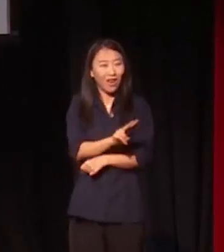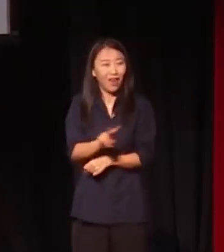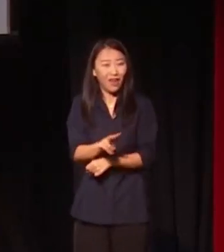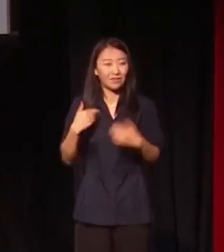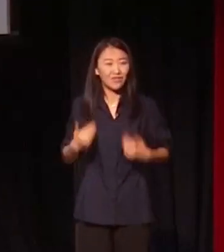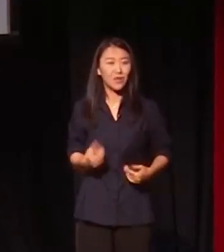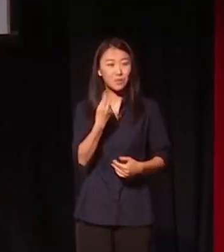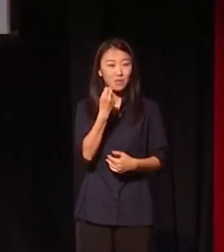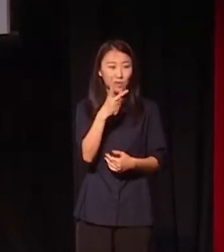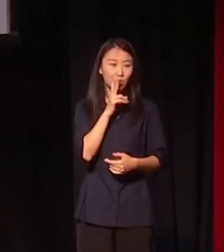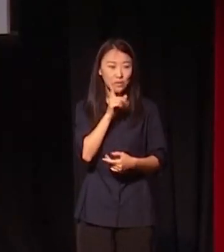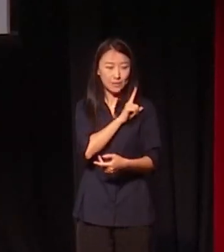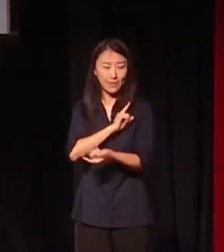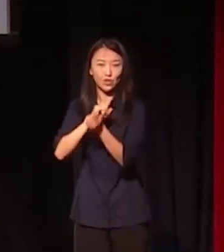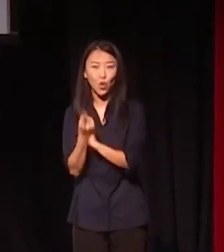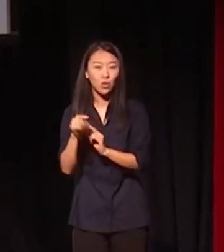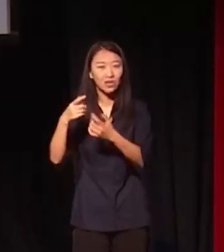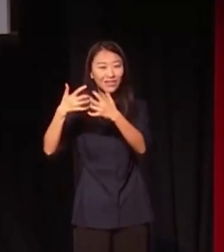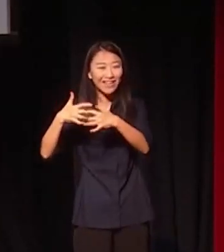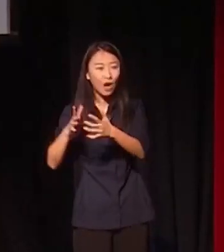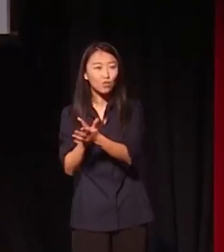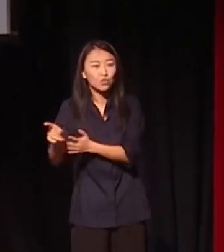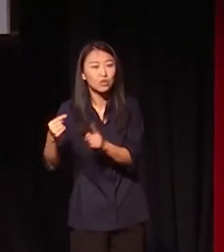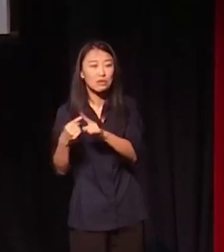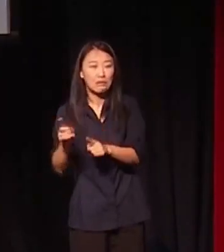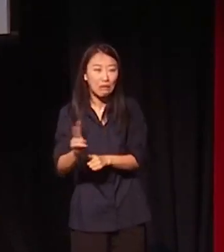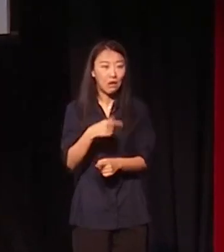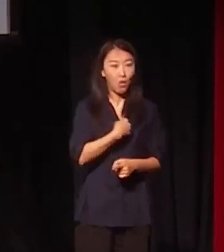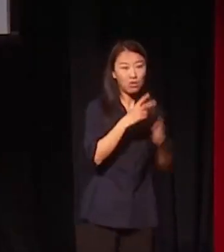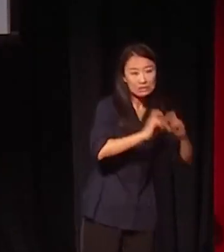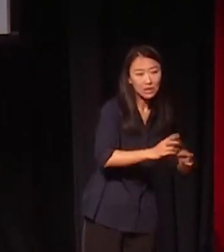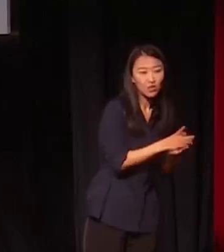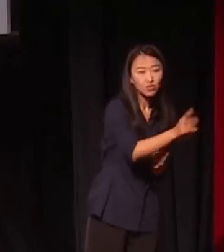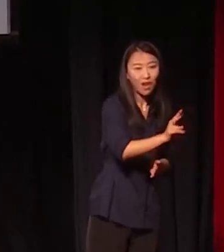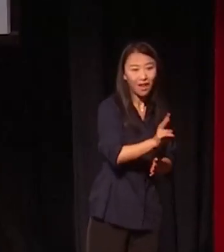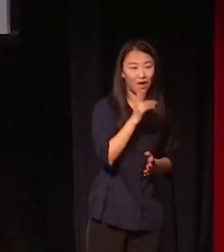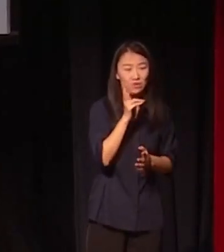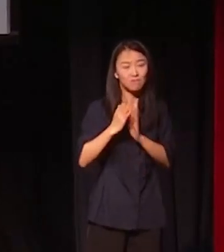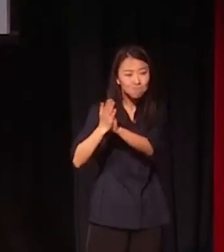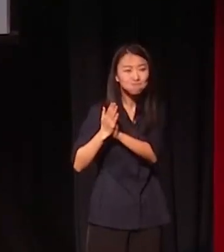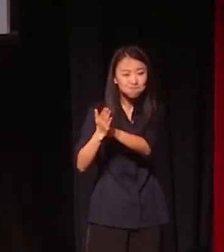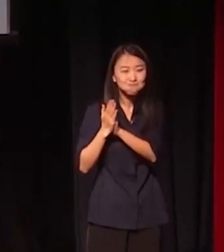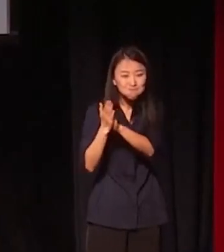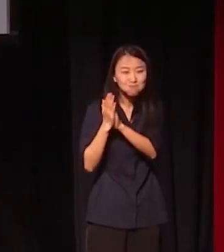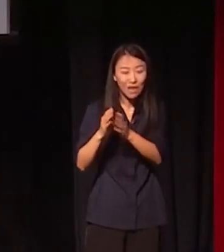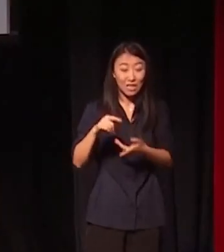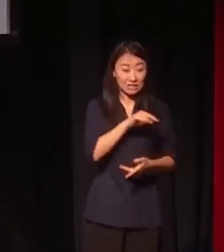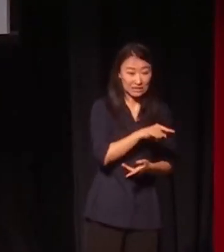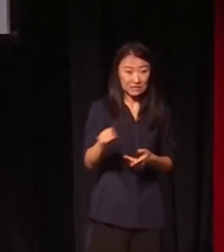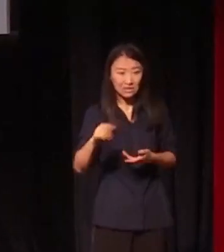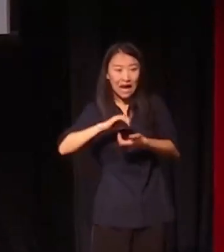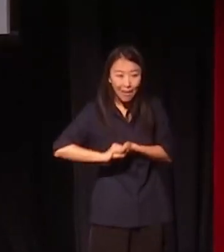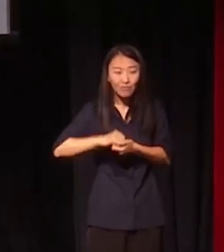we have representatives from professional associations as well as researchers interacting together, because I think that's where we really make the difference, by having these